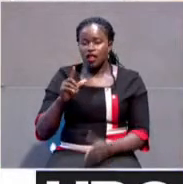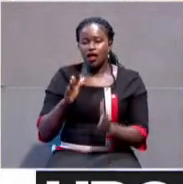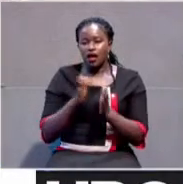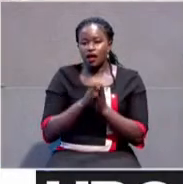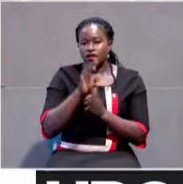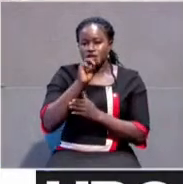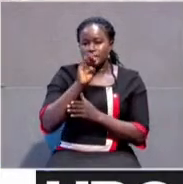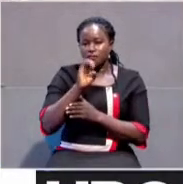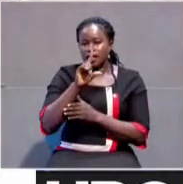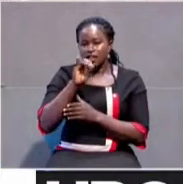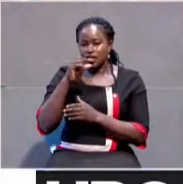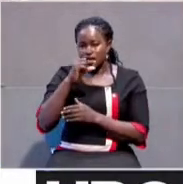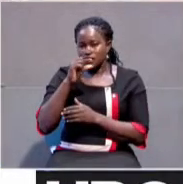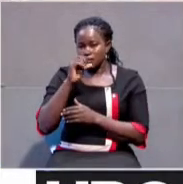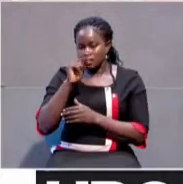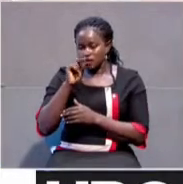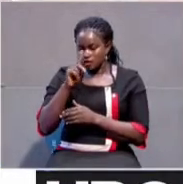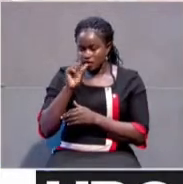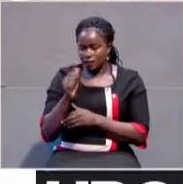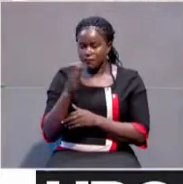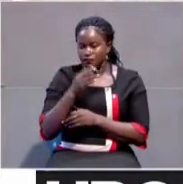Bill and Melinda Gates Foundation. Let's take a look.